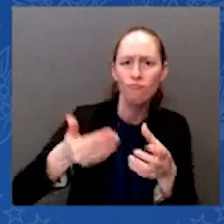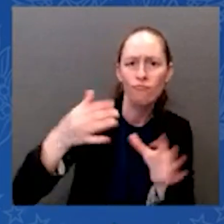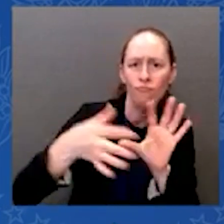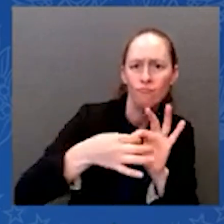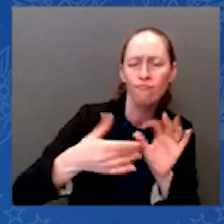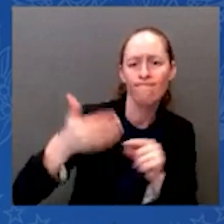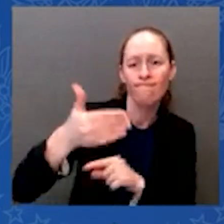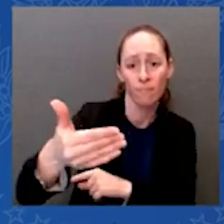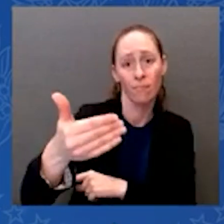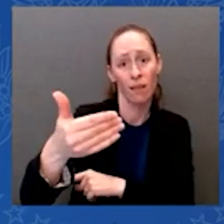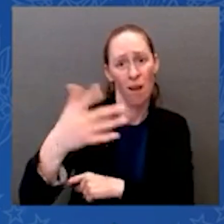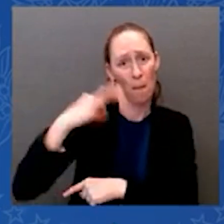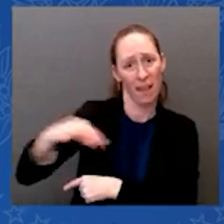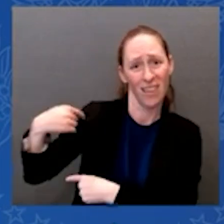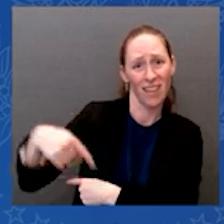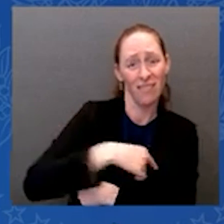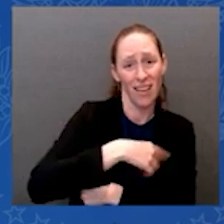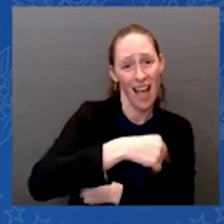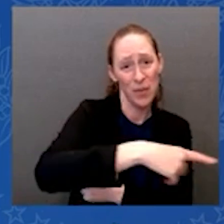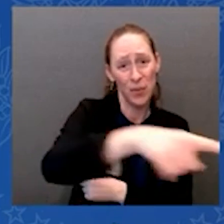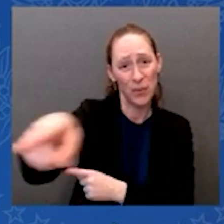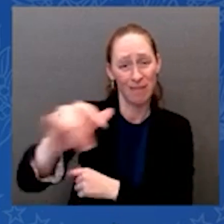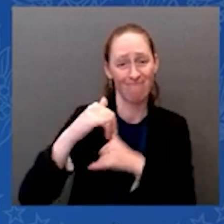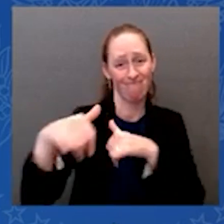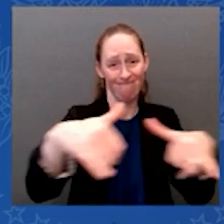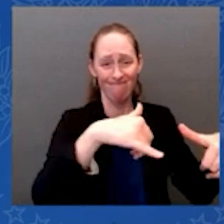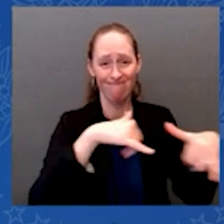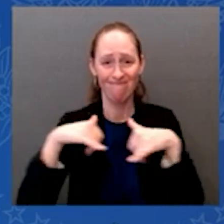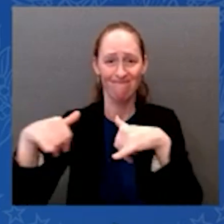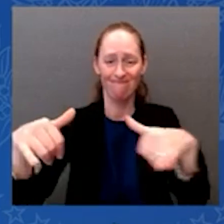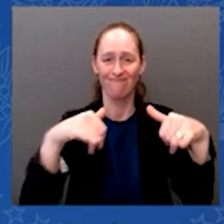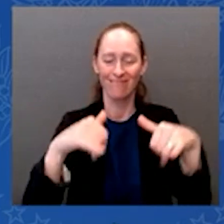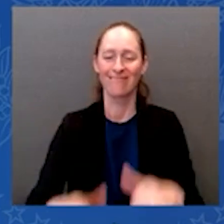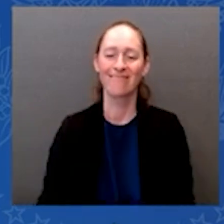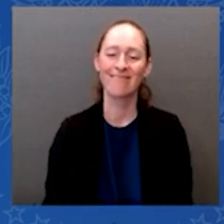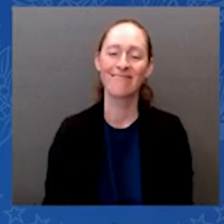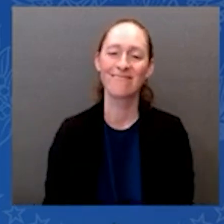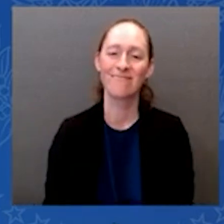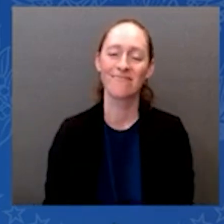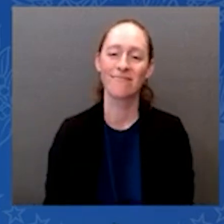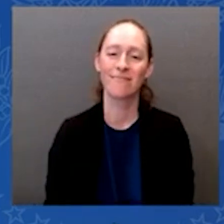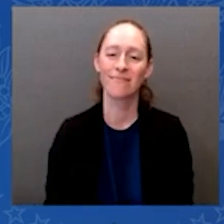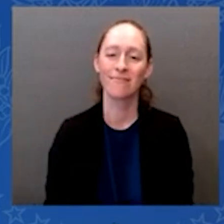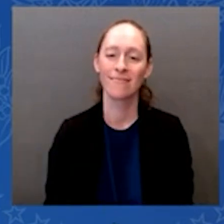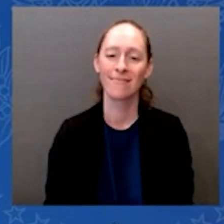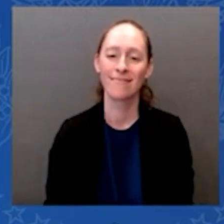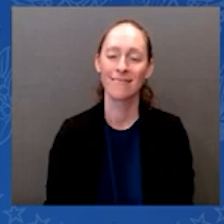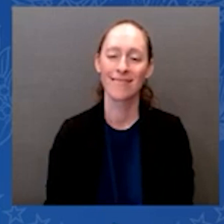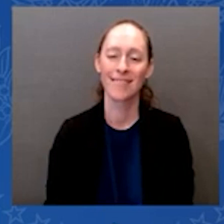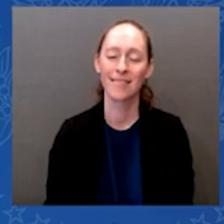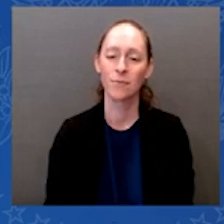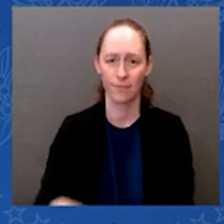about. And with your permission, I'd also like to briefly address the shameless and transparent effort by Russia